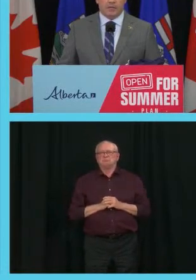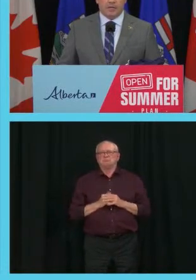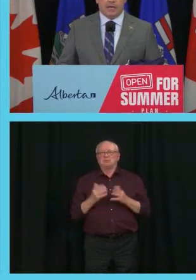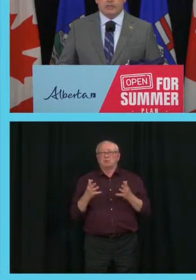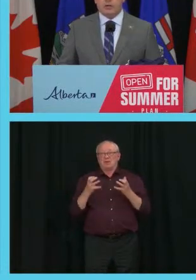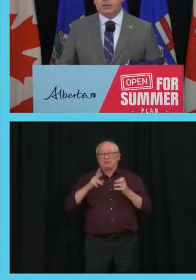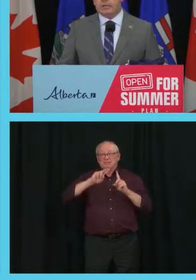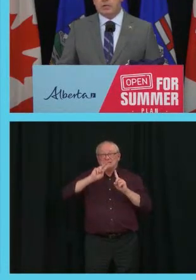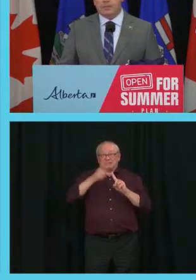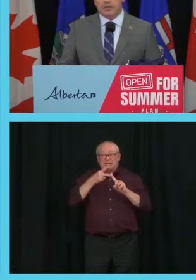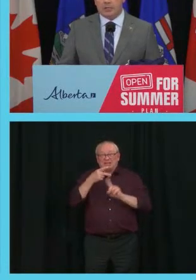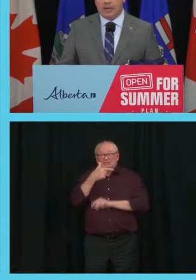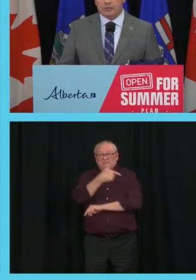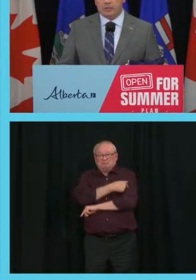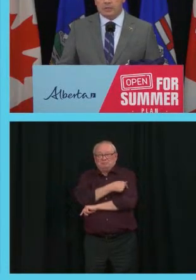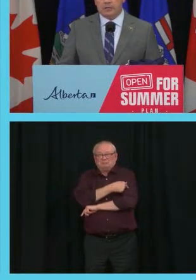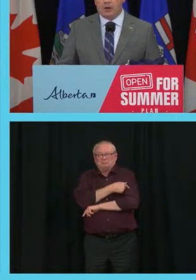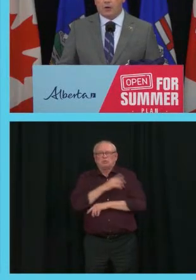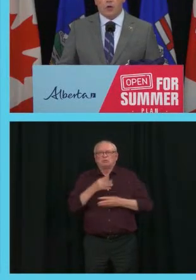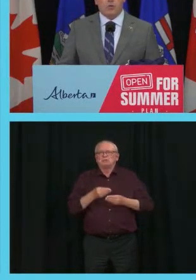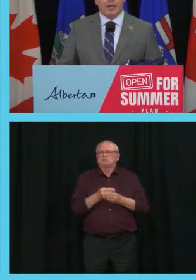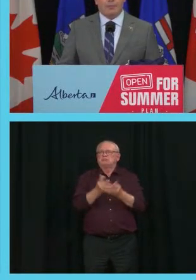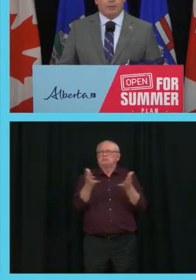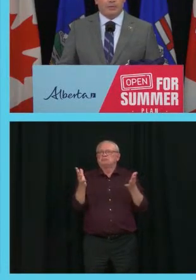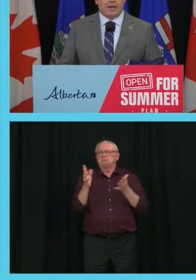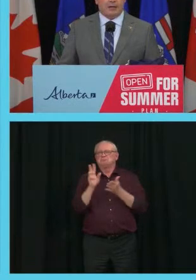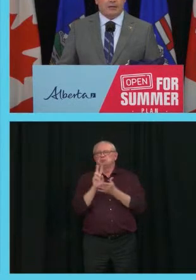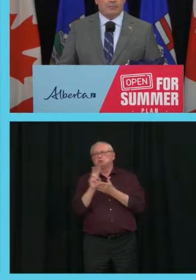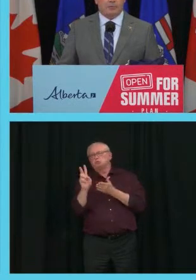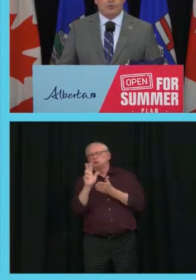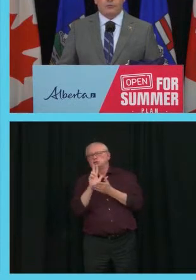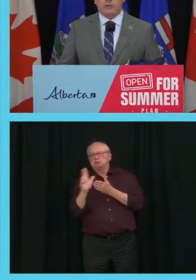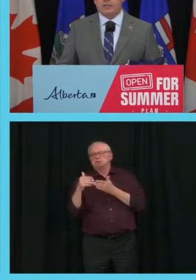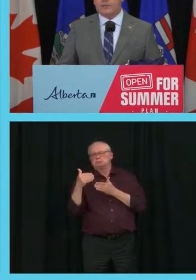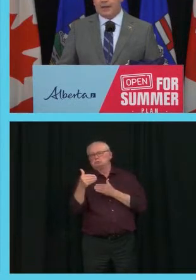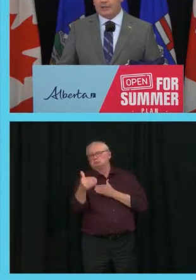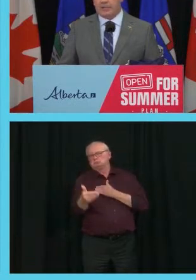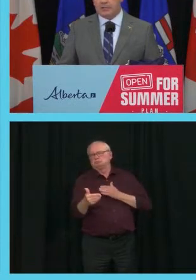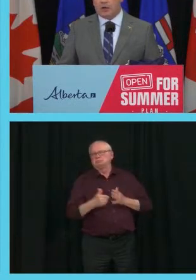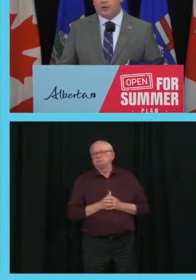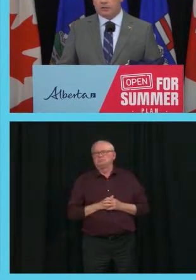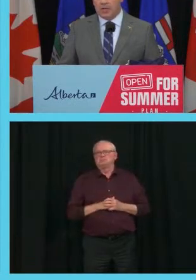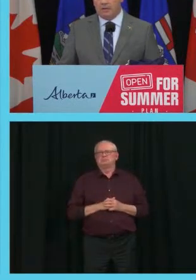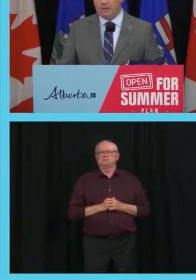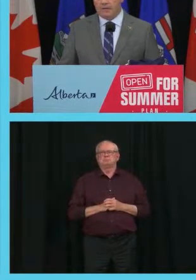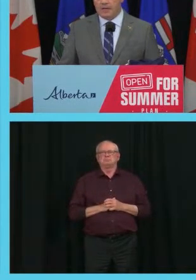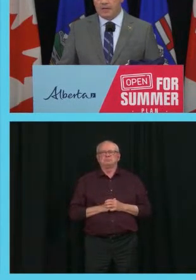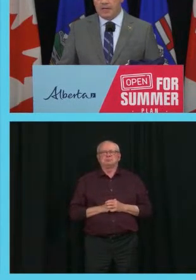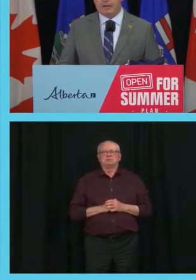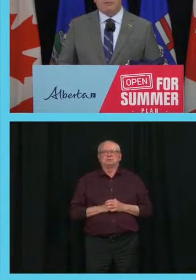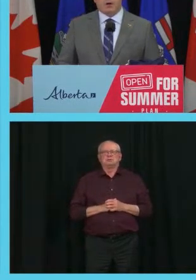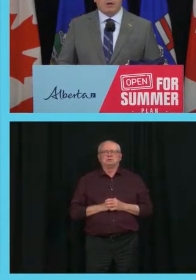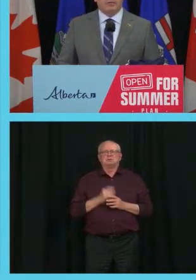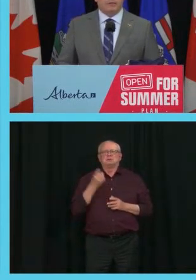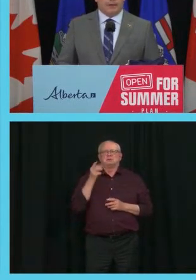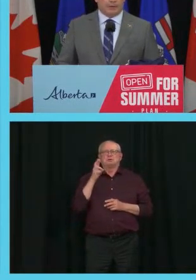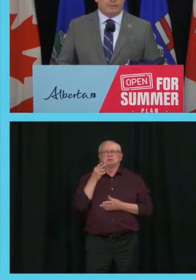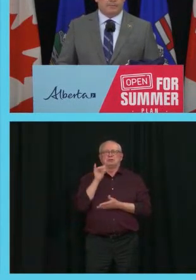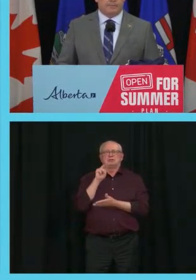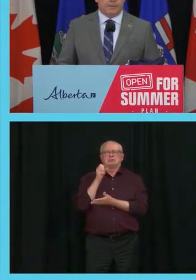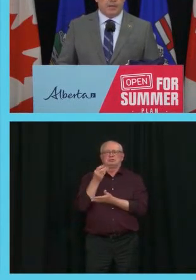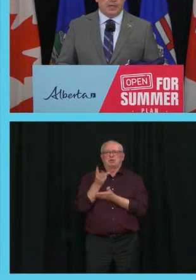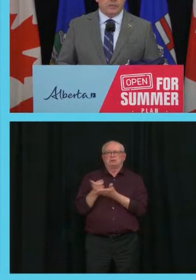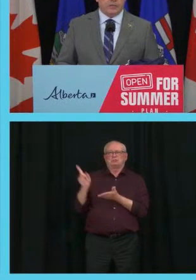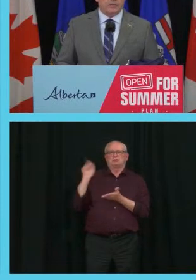weeks. As Dr. Hinshaw mentioned last week, our own Alberta data proves that these vaccines are safe and remarkably